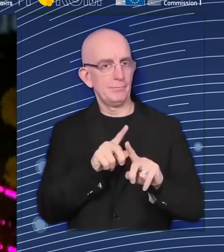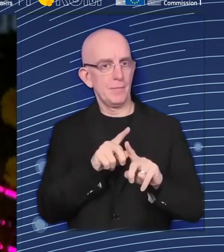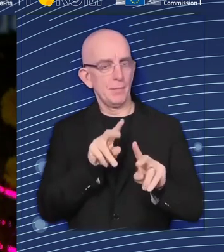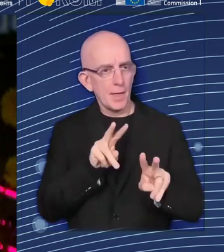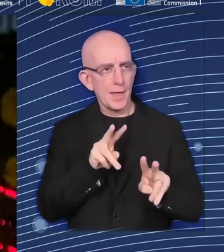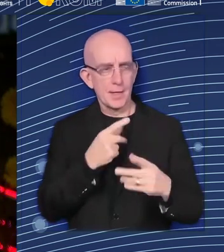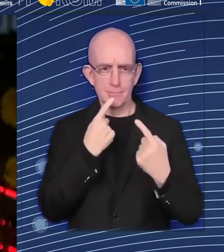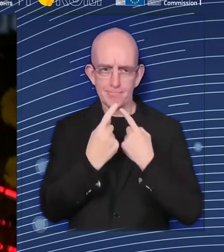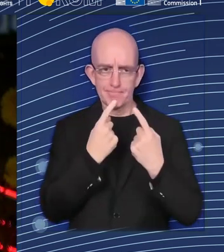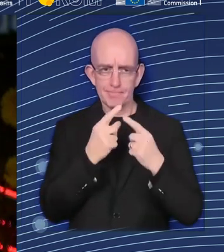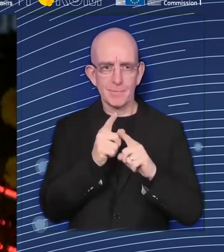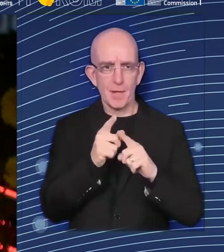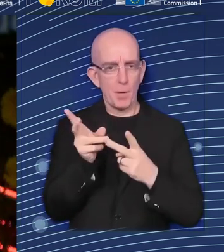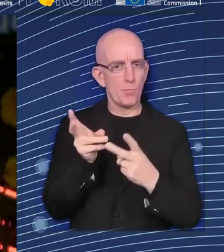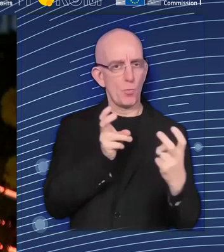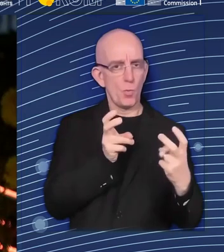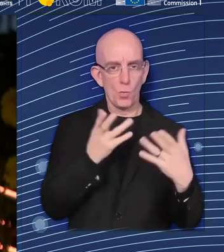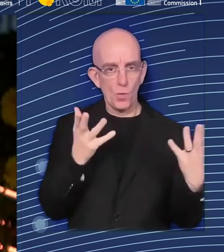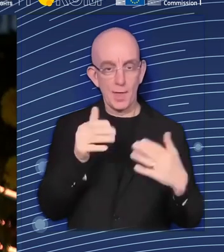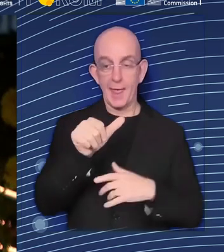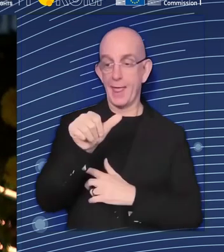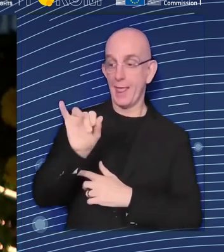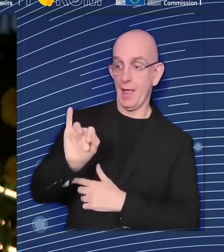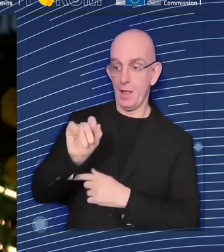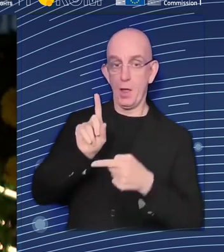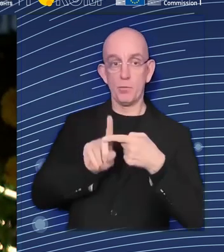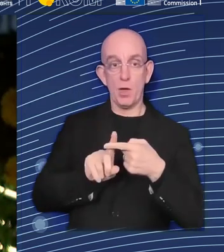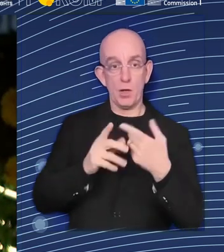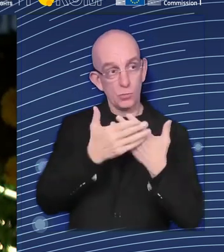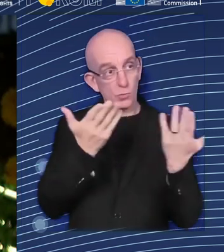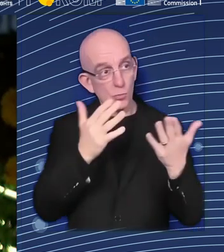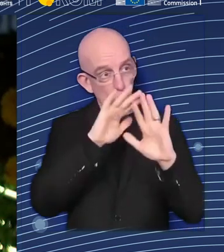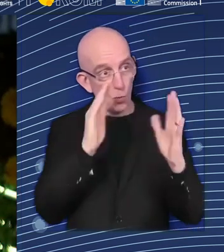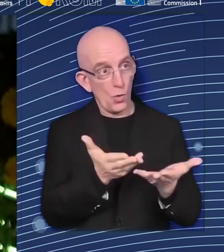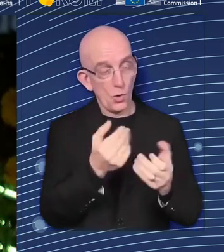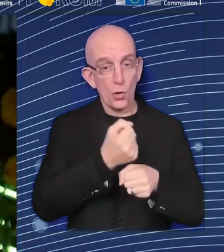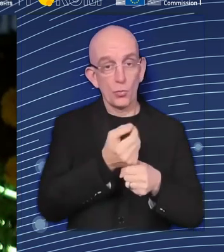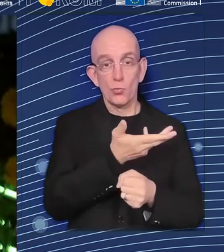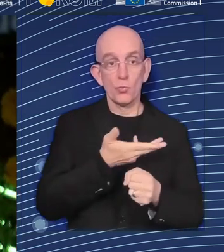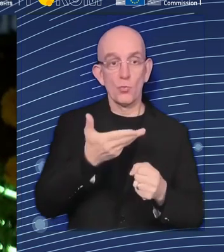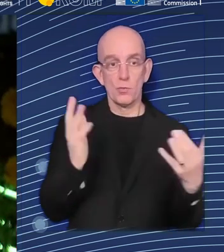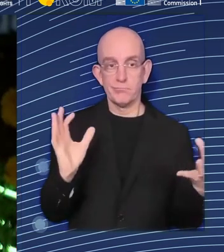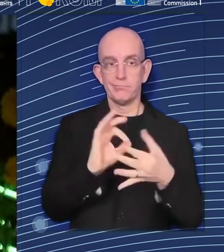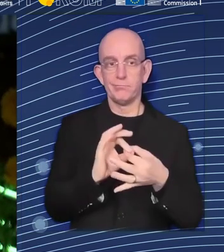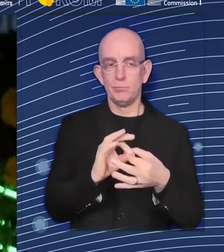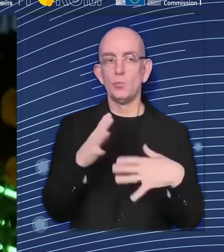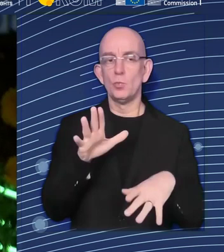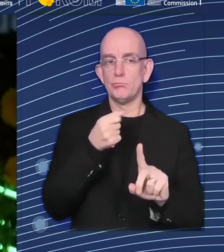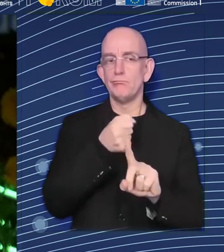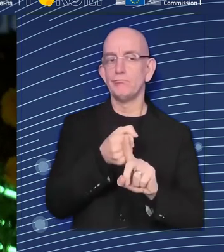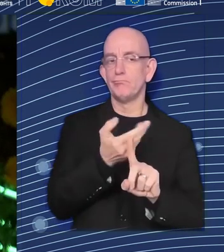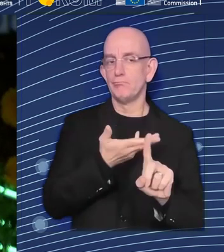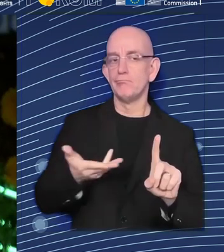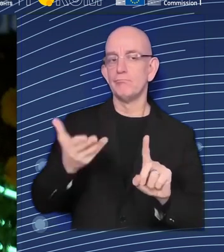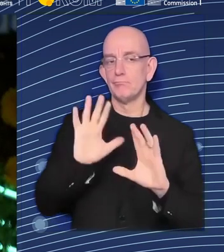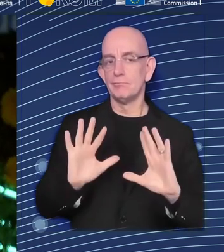commissioner, Nicola Schmidt, who was here yesterday, but also he joined one of the panel sessions this afternoon, for his presence and for his